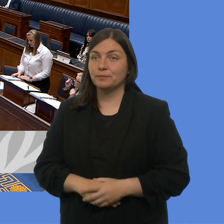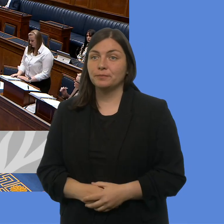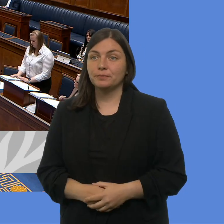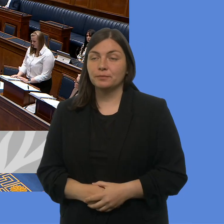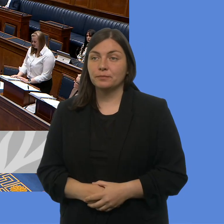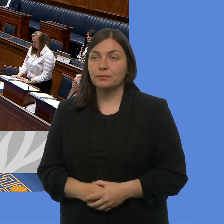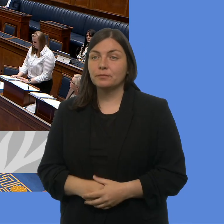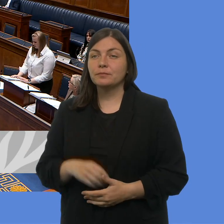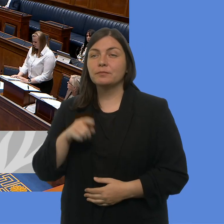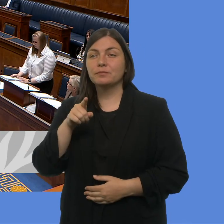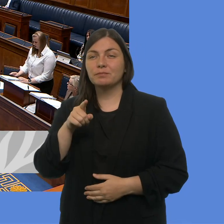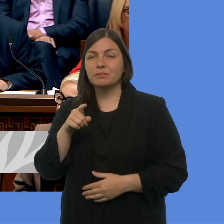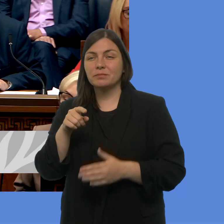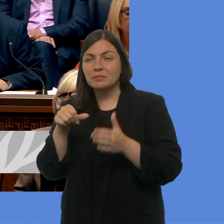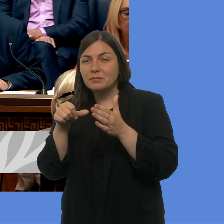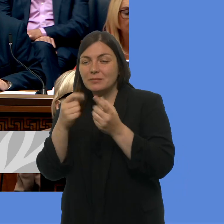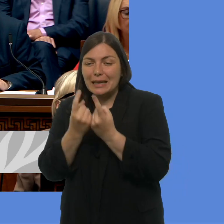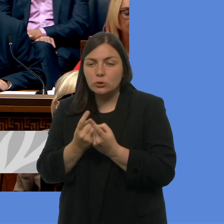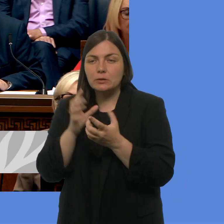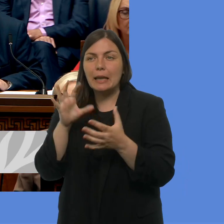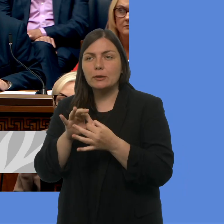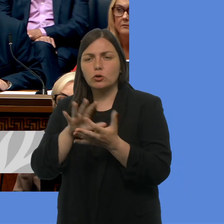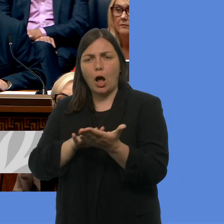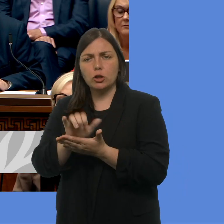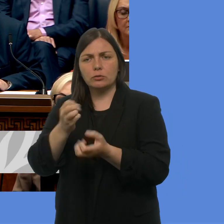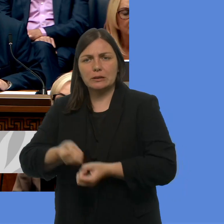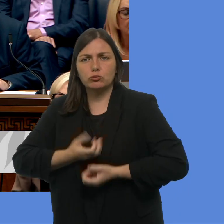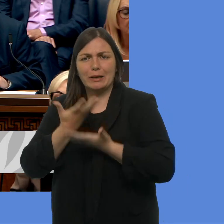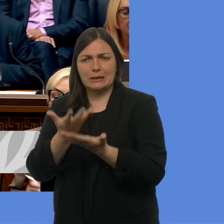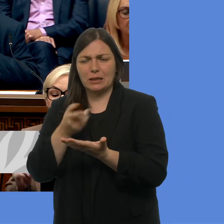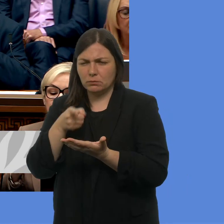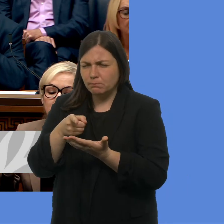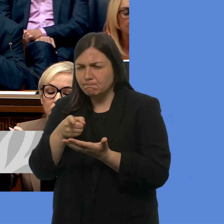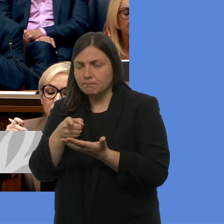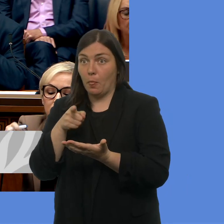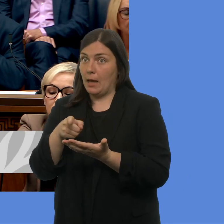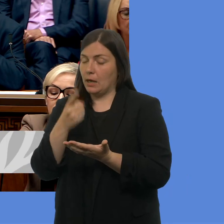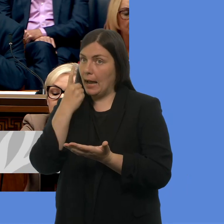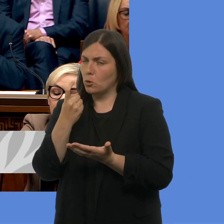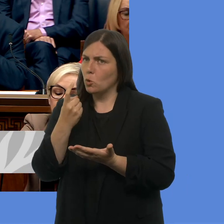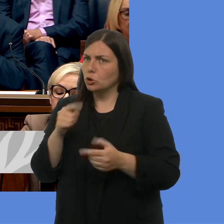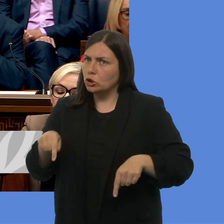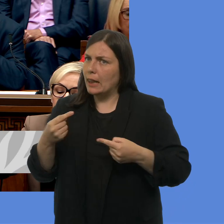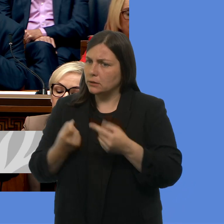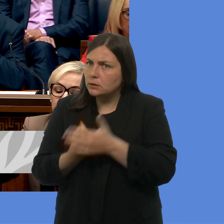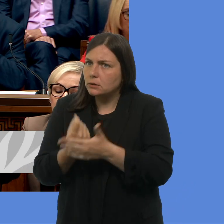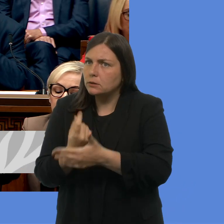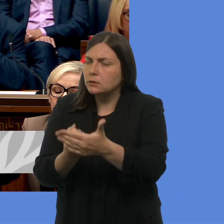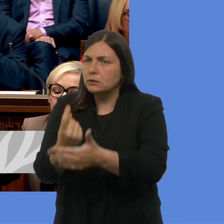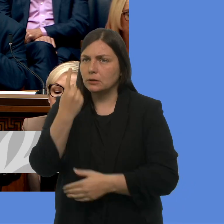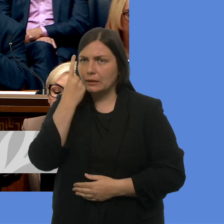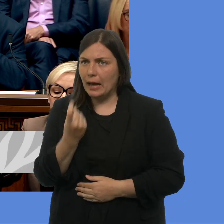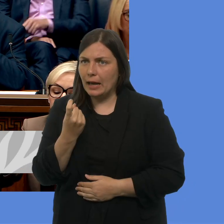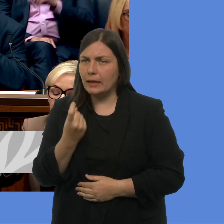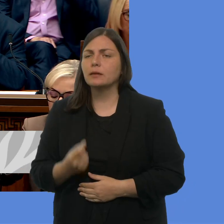Issues around cultural expression are some of the most challenging that we face as a society here. The FIC Commission considered these issues and made a number